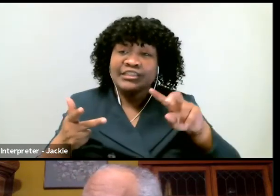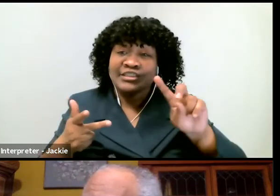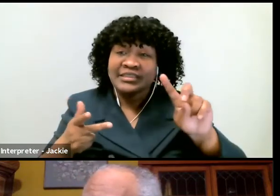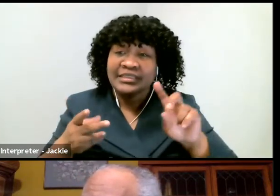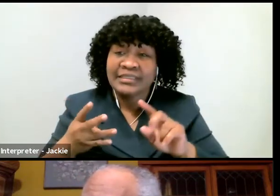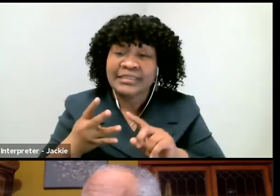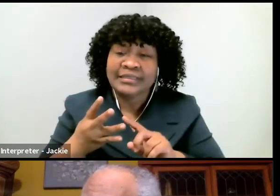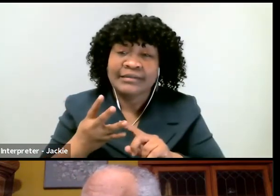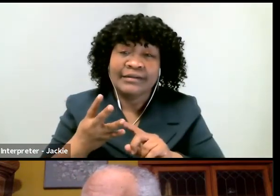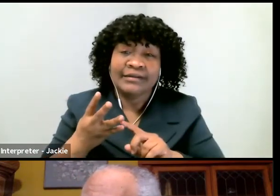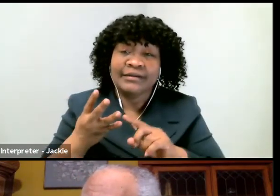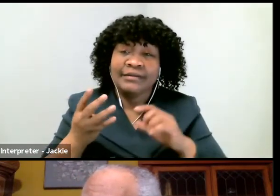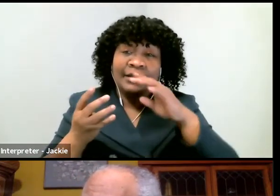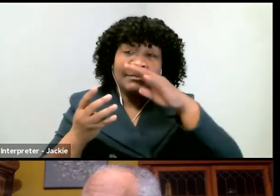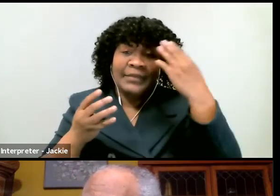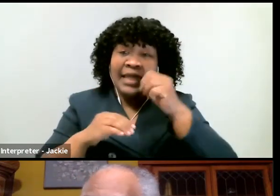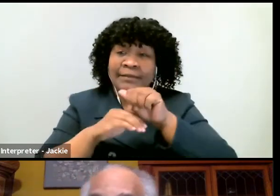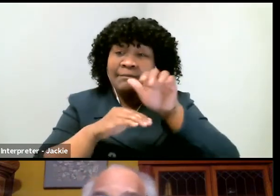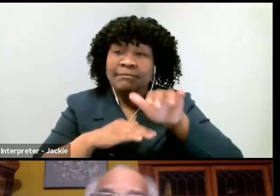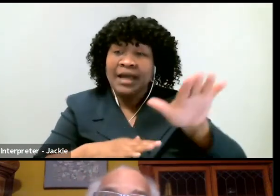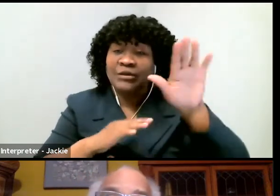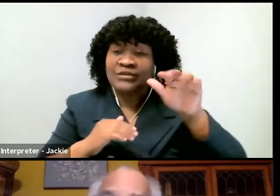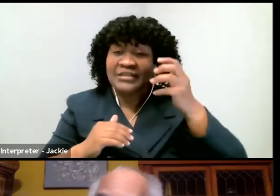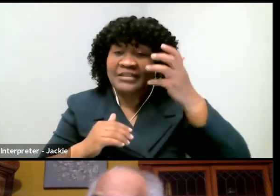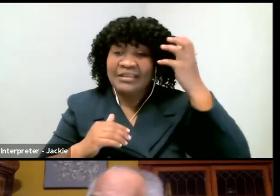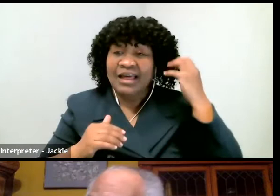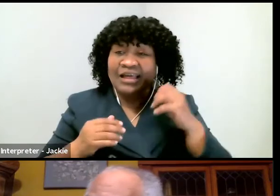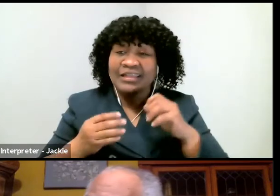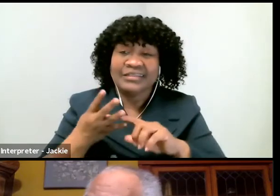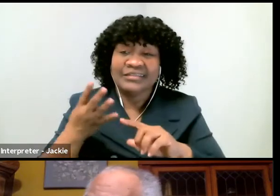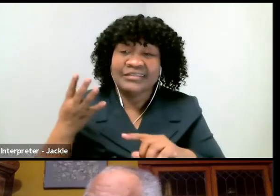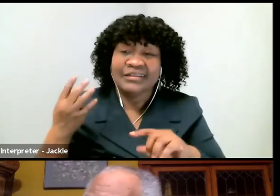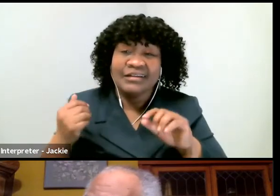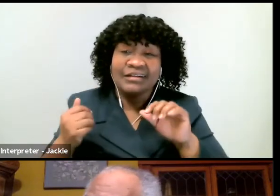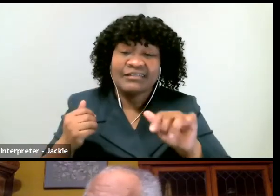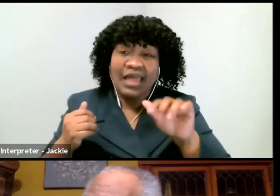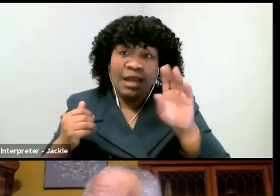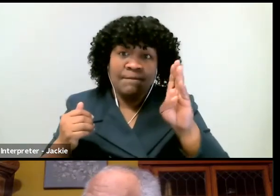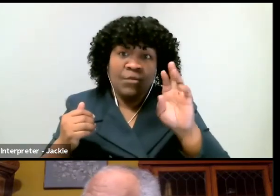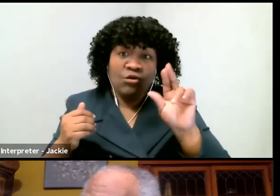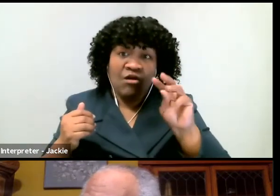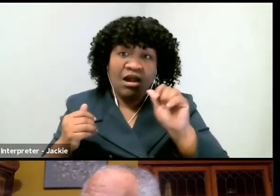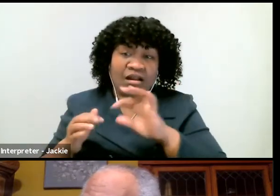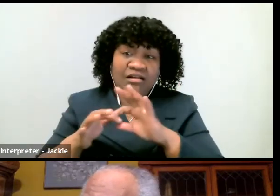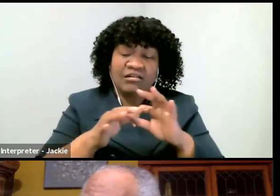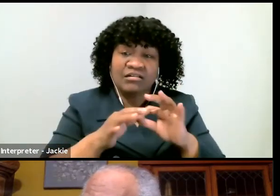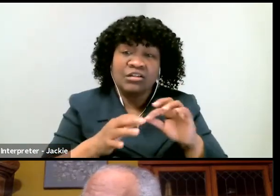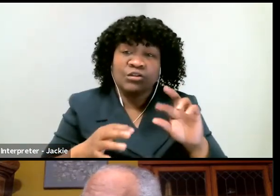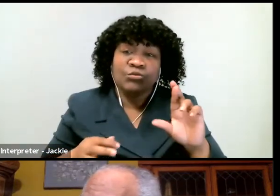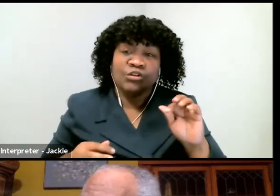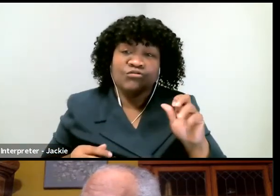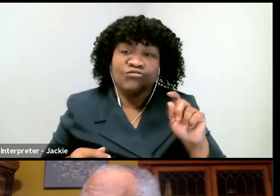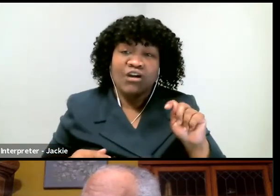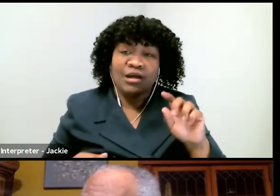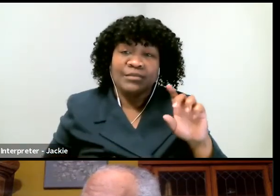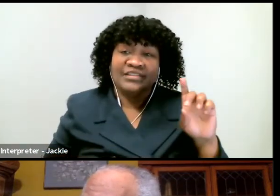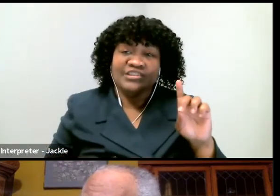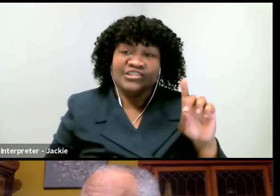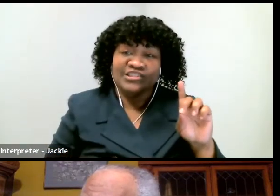poets in the Black Mountain line that Baraka at that time was associated with, Robert Duncan and Denise